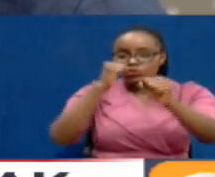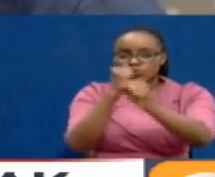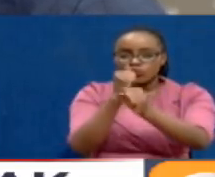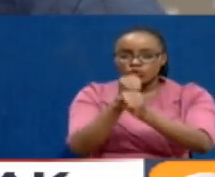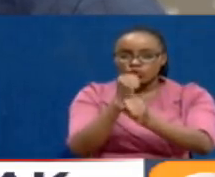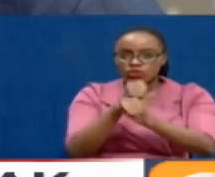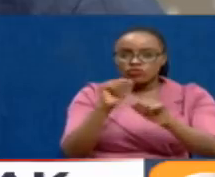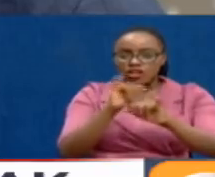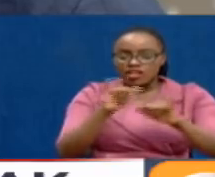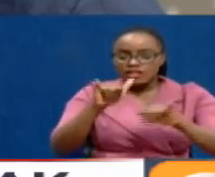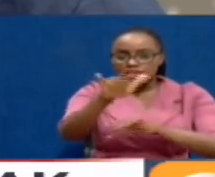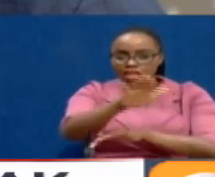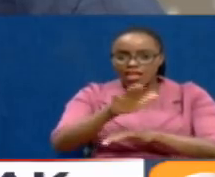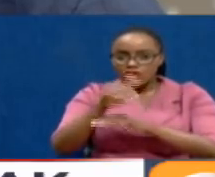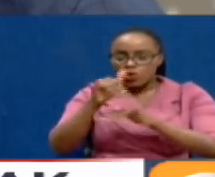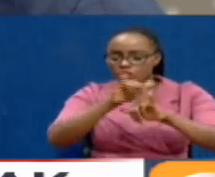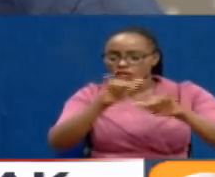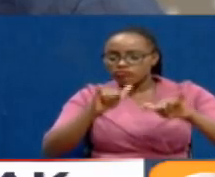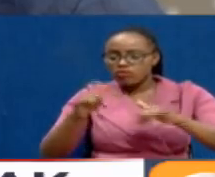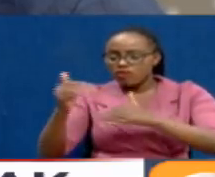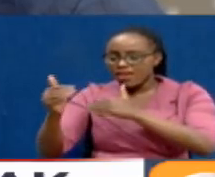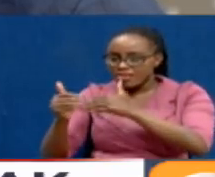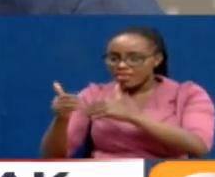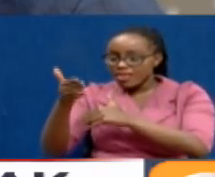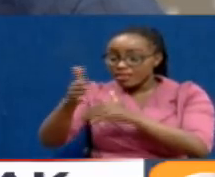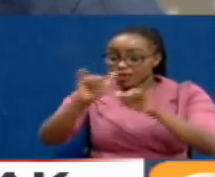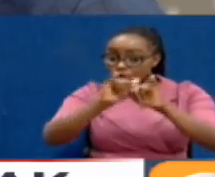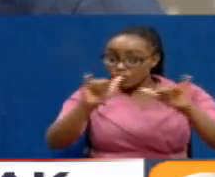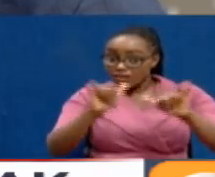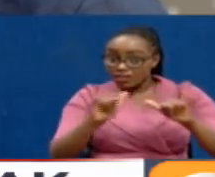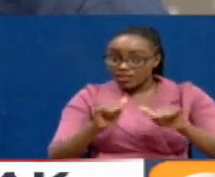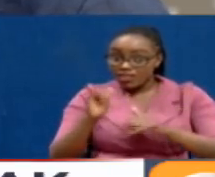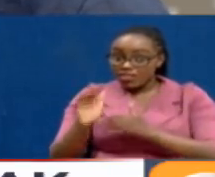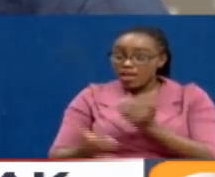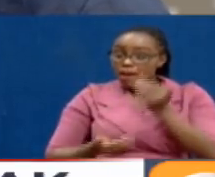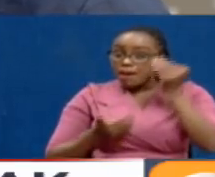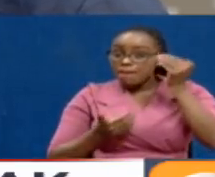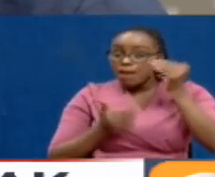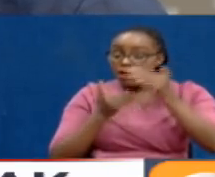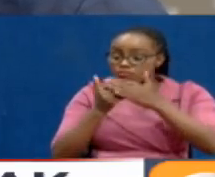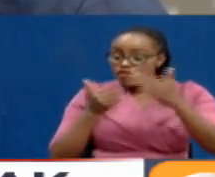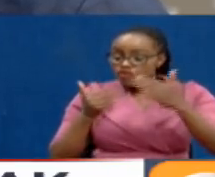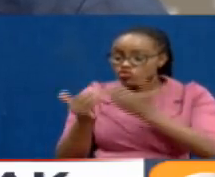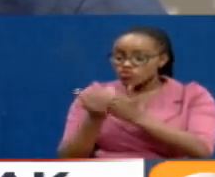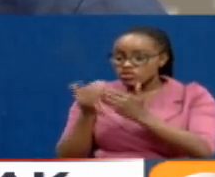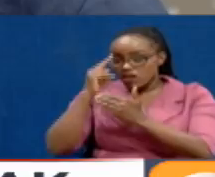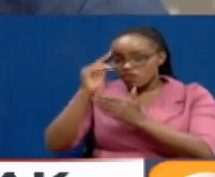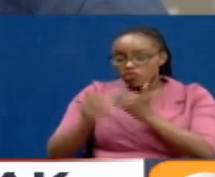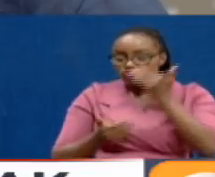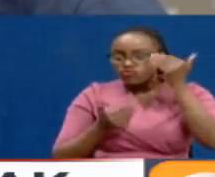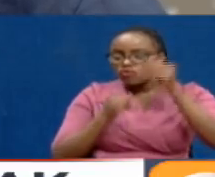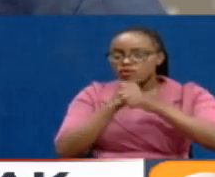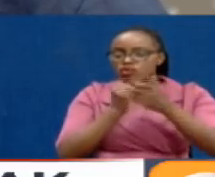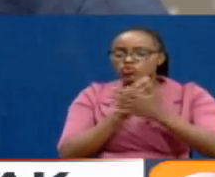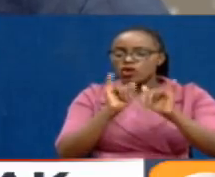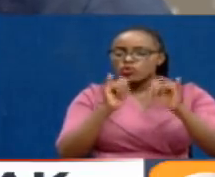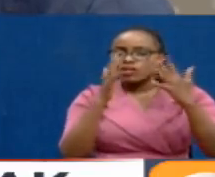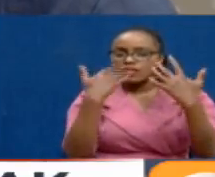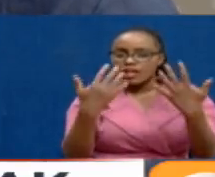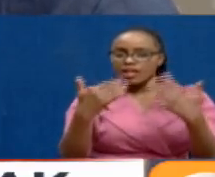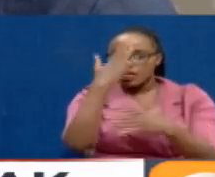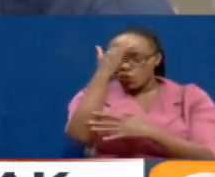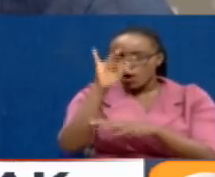And clean the areas or surfaces around the baby. Before you attend to the baby, wash or clean your hands, so that you